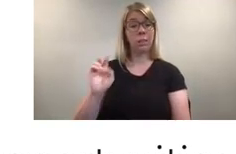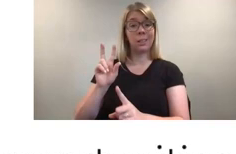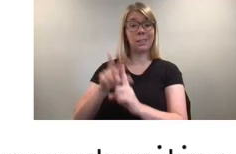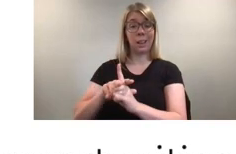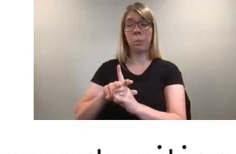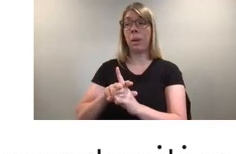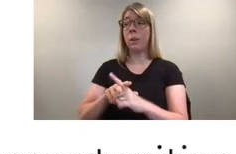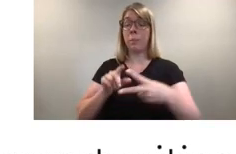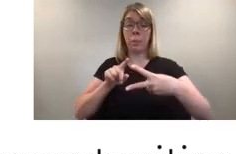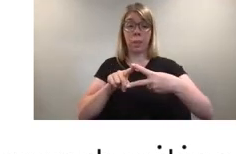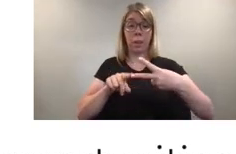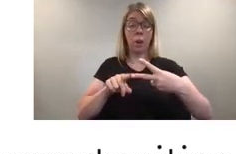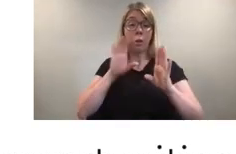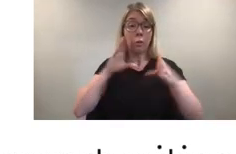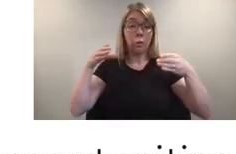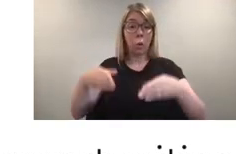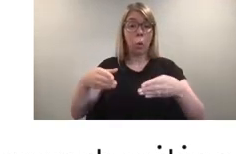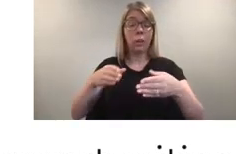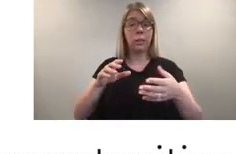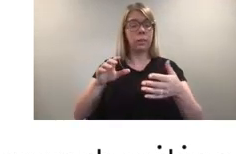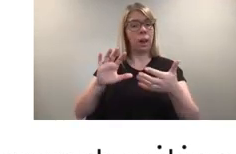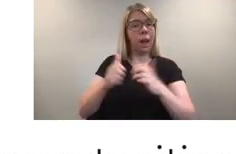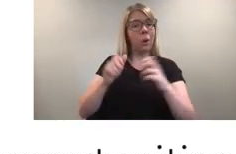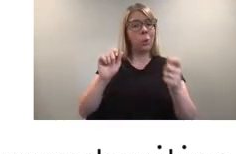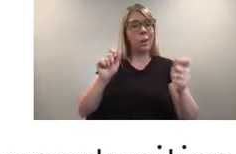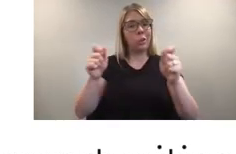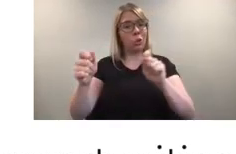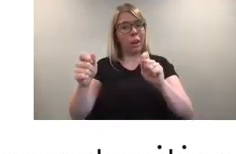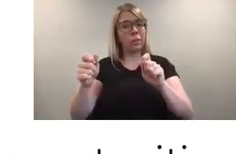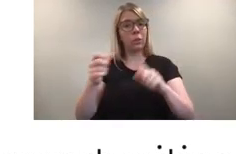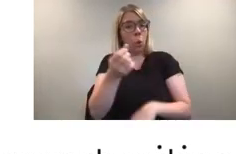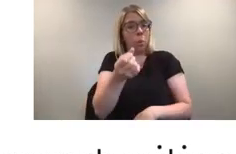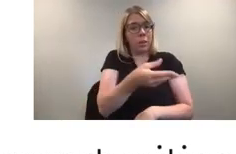can transform all of those examples of the disposable assignments. And I think